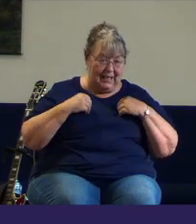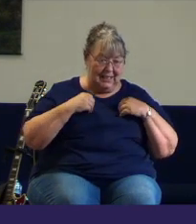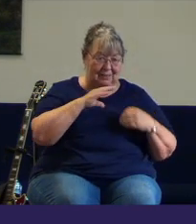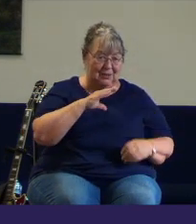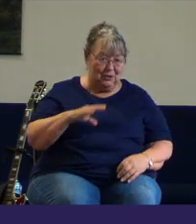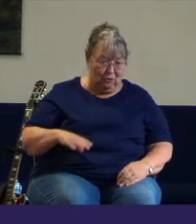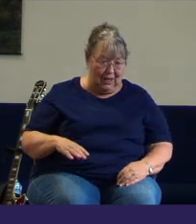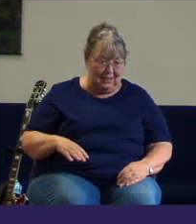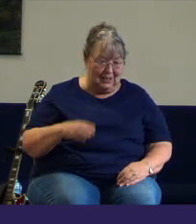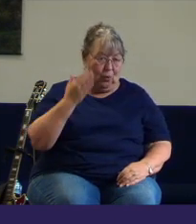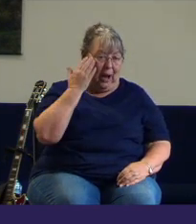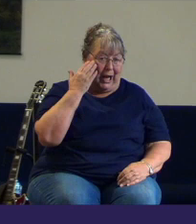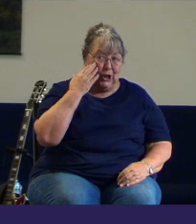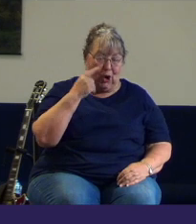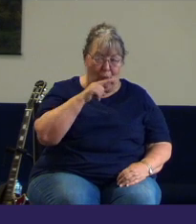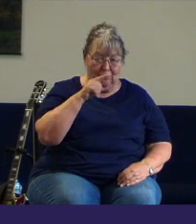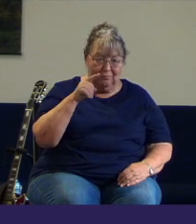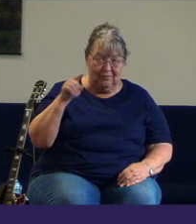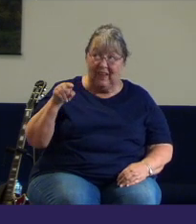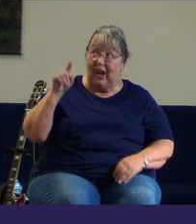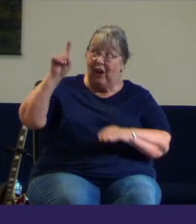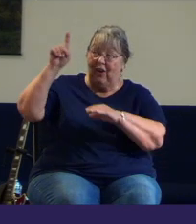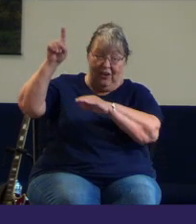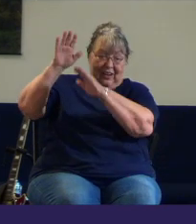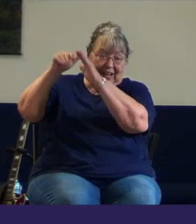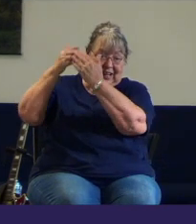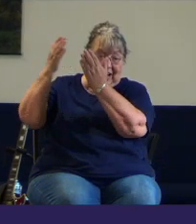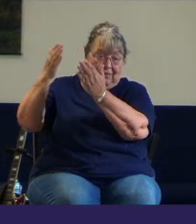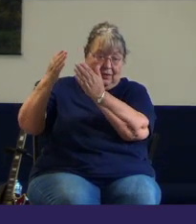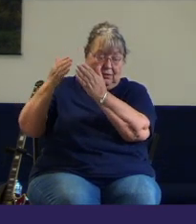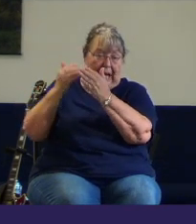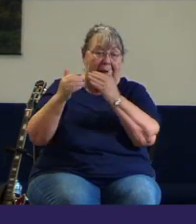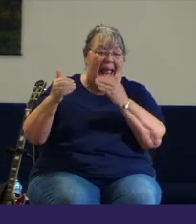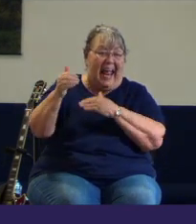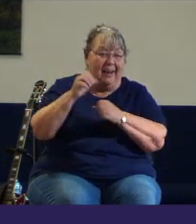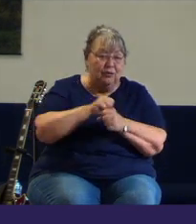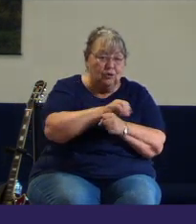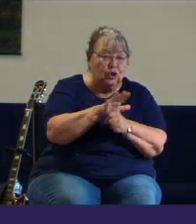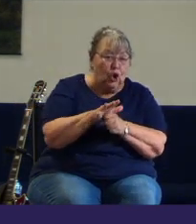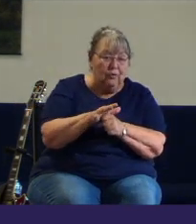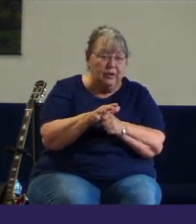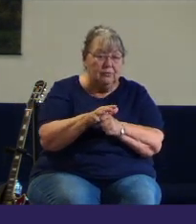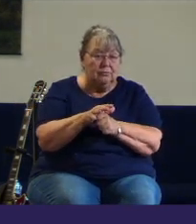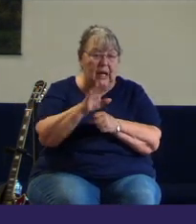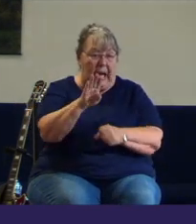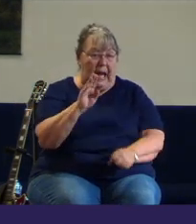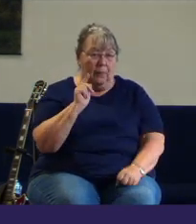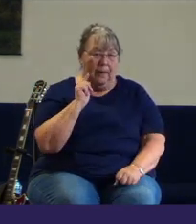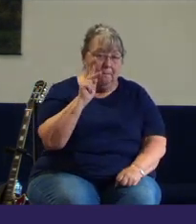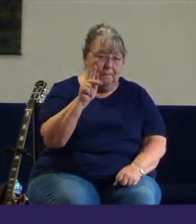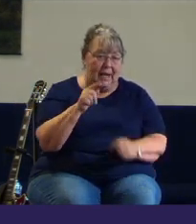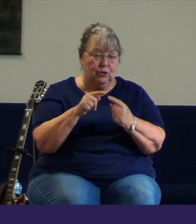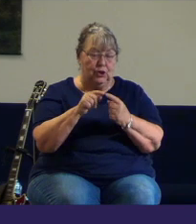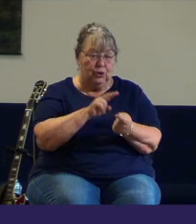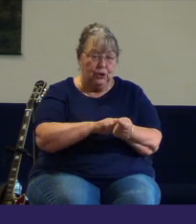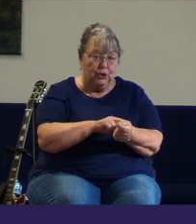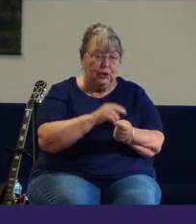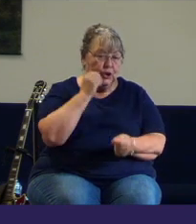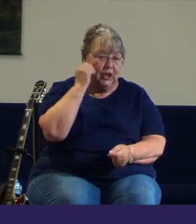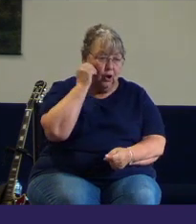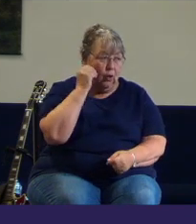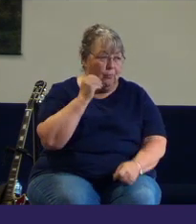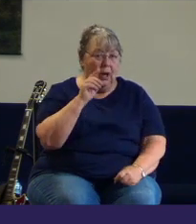at. I went back to the nursing home after the pandemic, and I didn't see these faces anymore. Bob was another